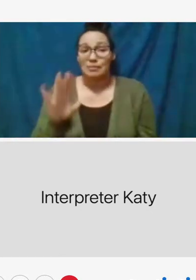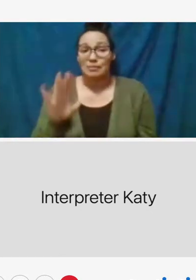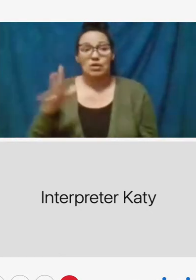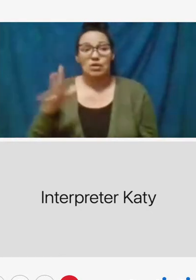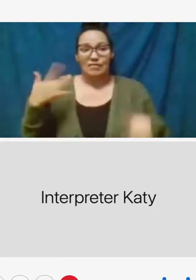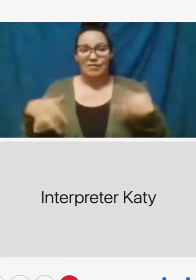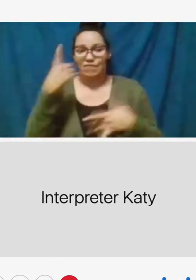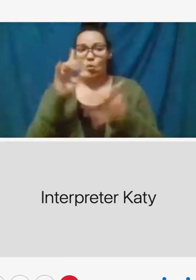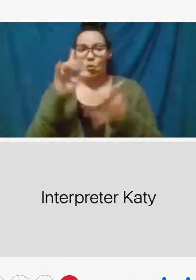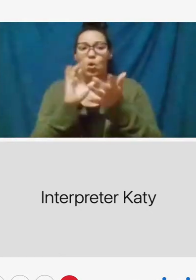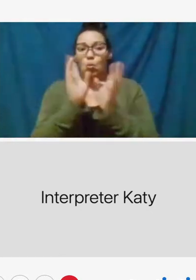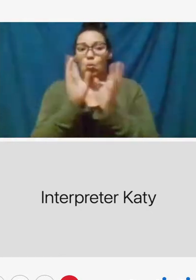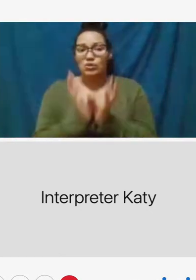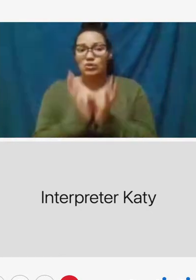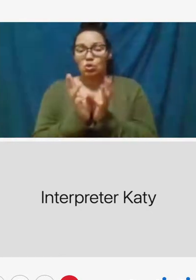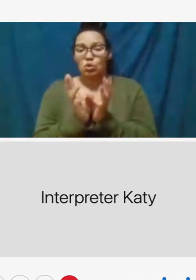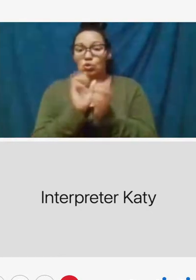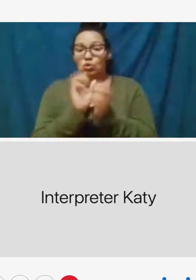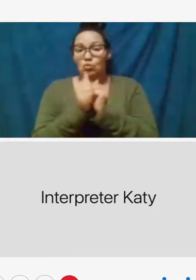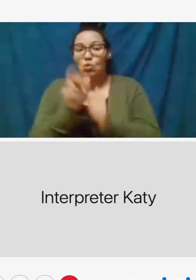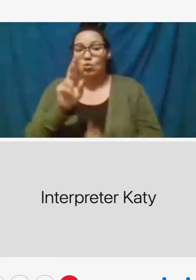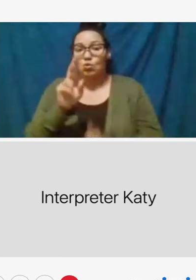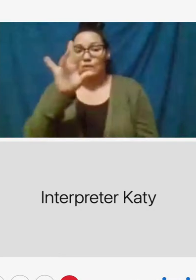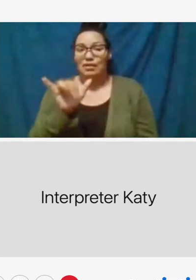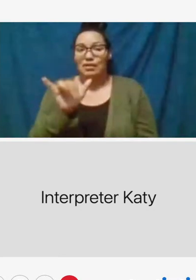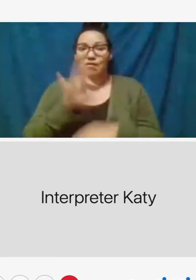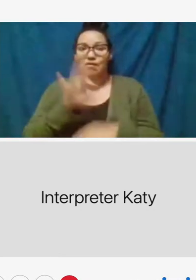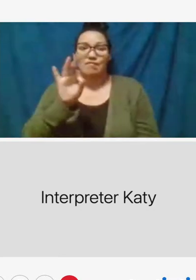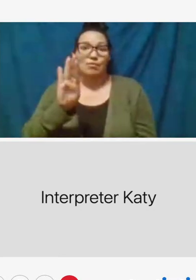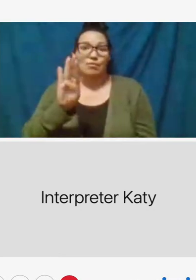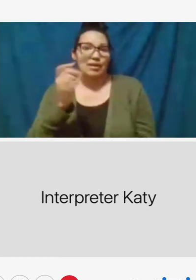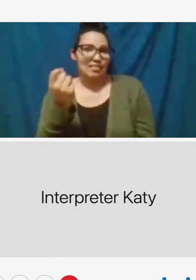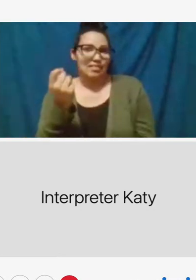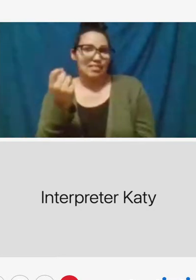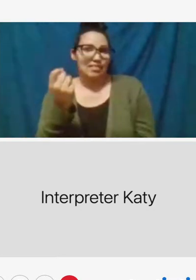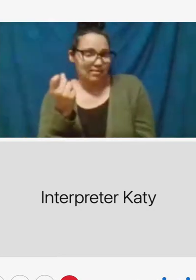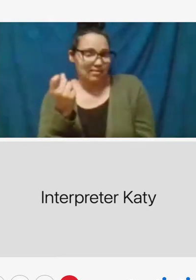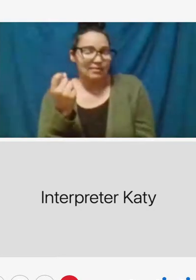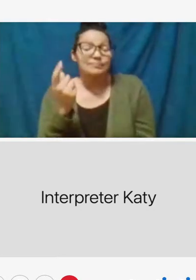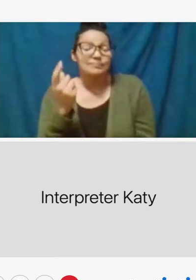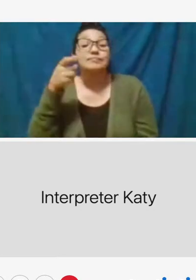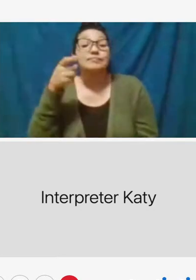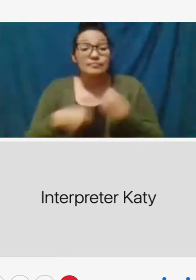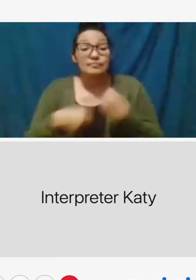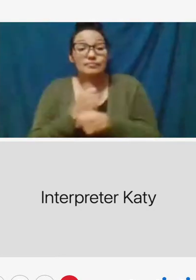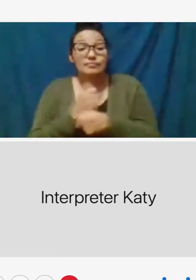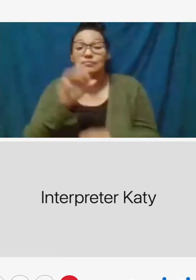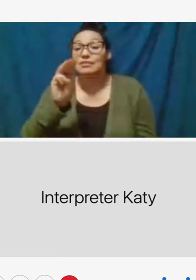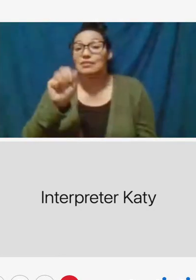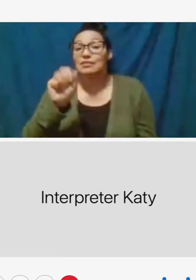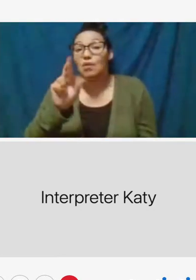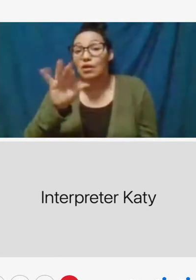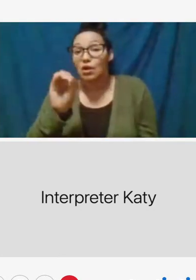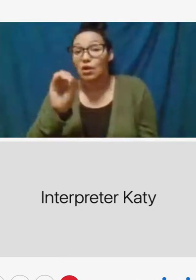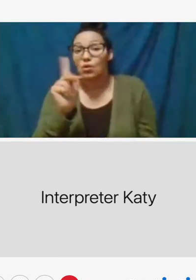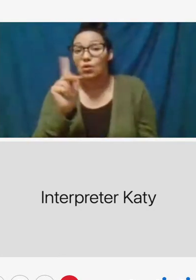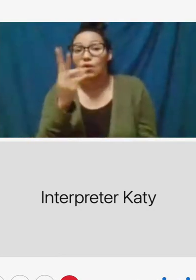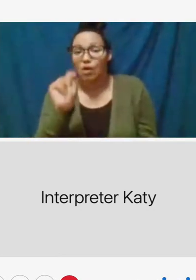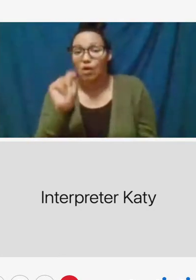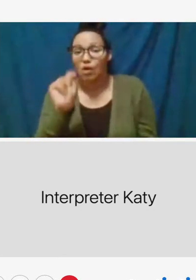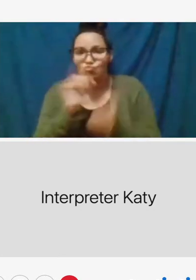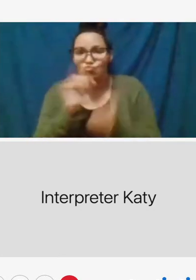rallies coming up on February 11th this year theme is Mario Kart the race for the Brewing